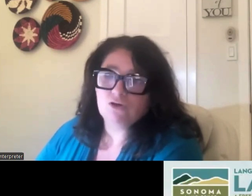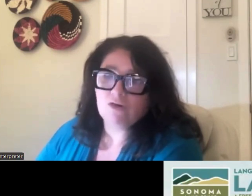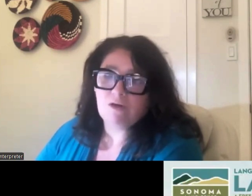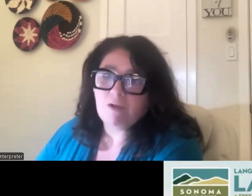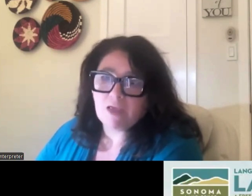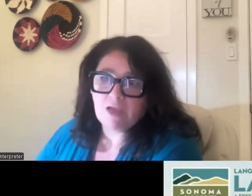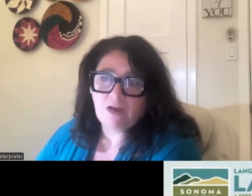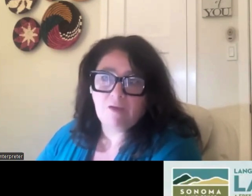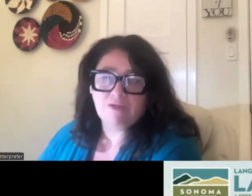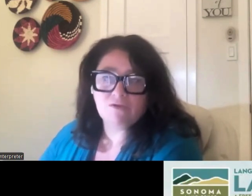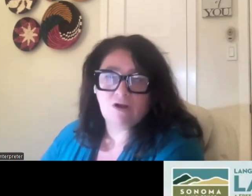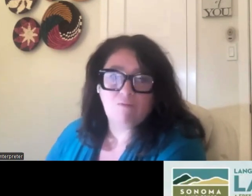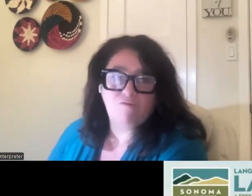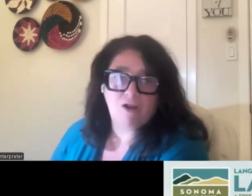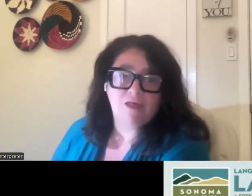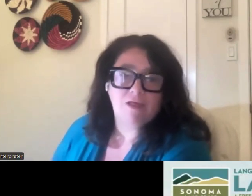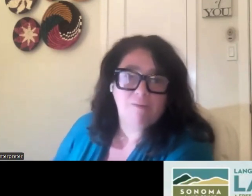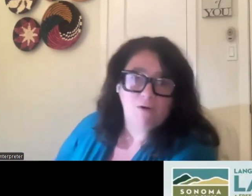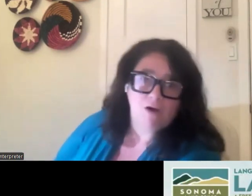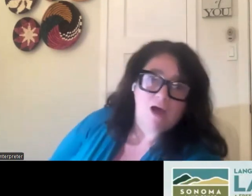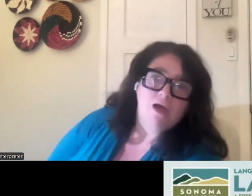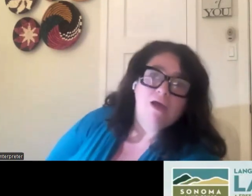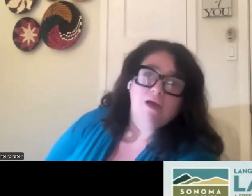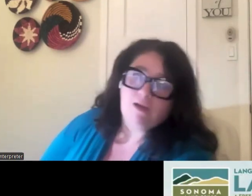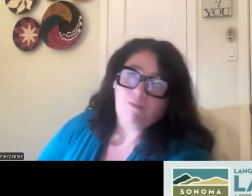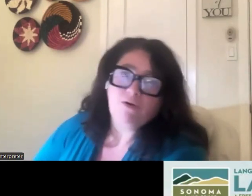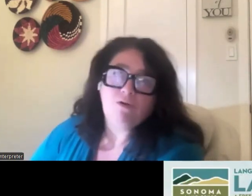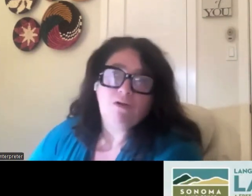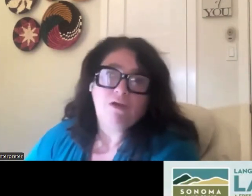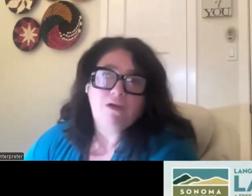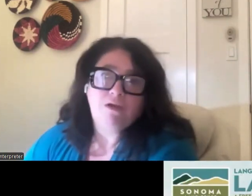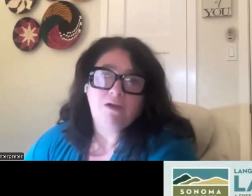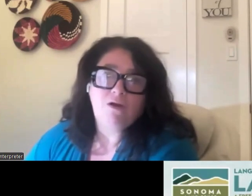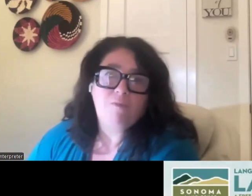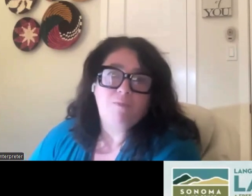is kind of concerning because it's a pretty important piece of the climate system.